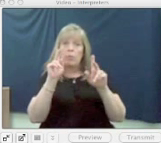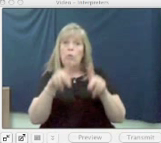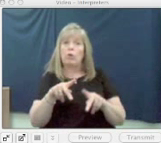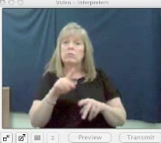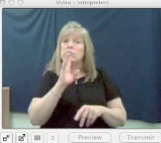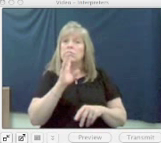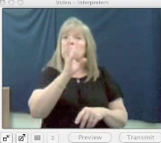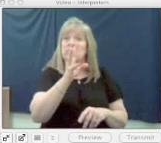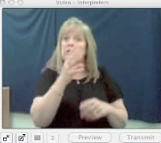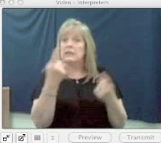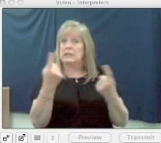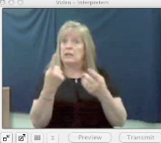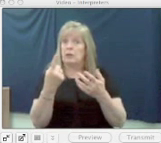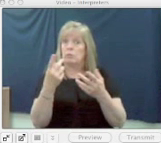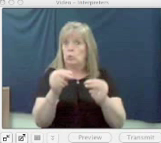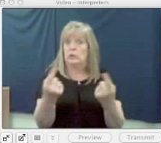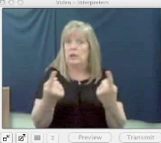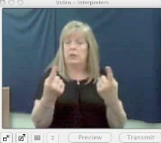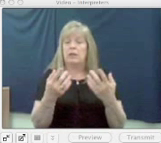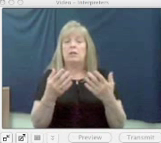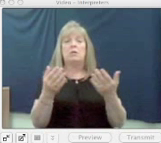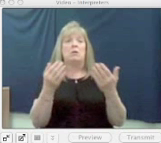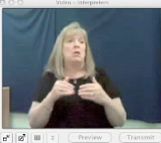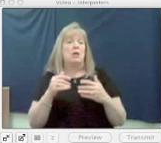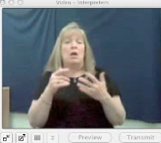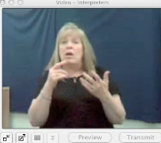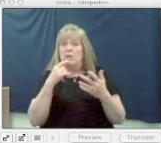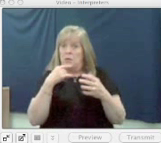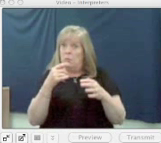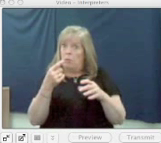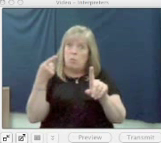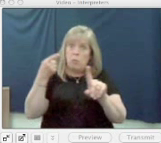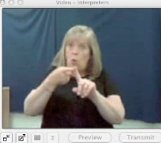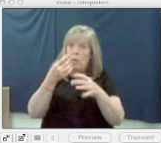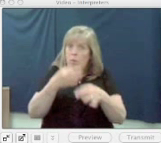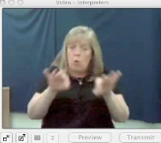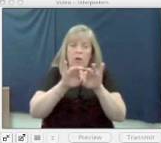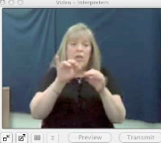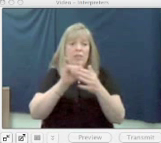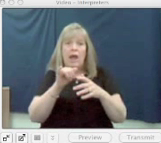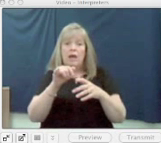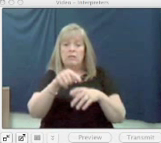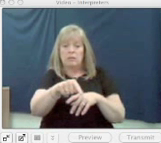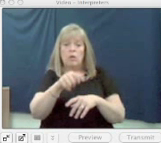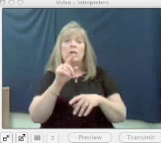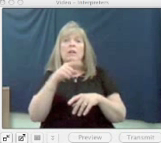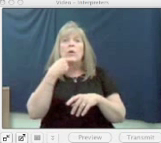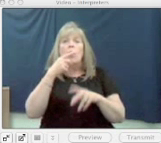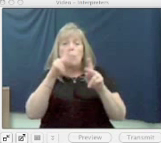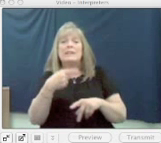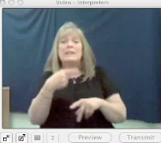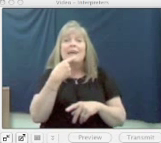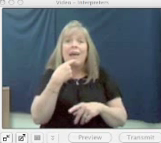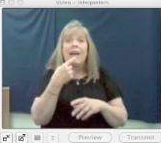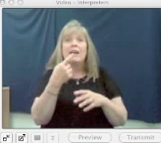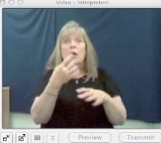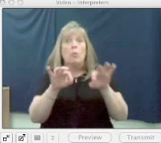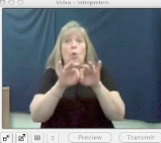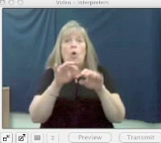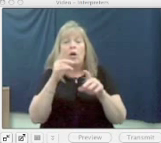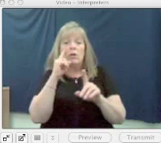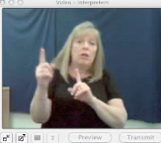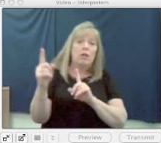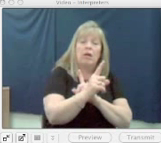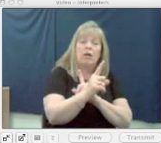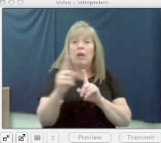Does it matter what the person is saying at the moment that they stop moving and stand in front of you? Yes, it matters. Does it matter if you as the